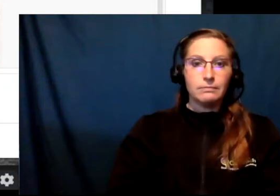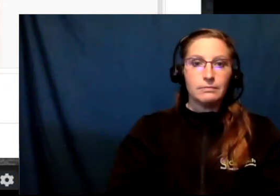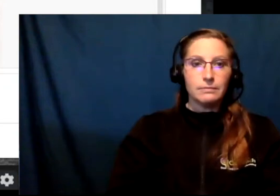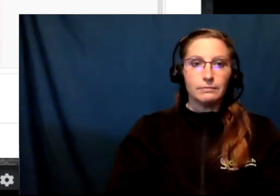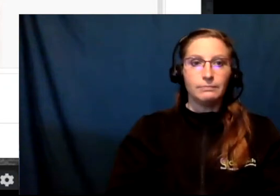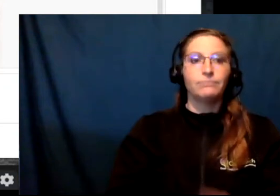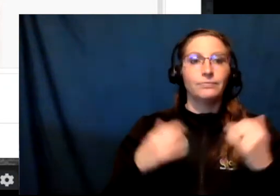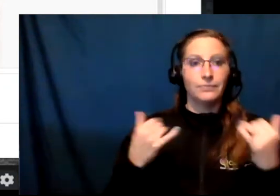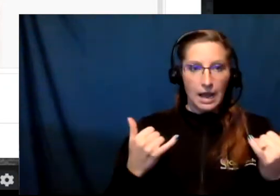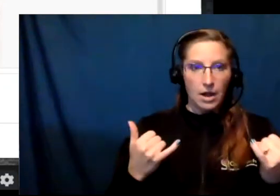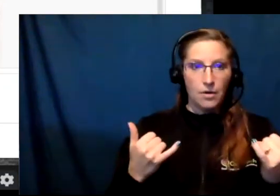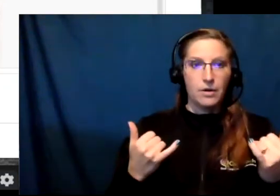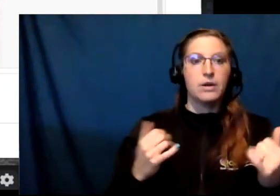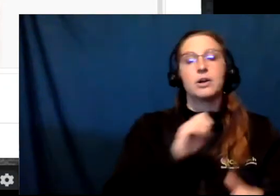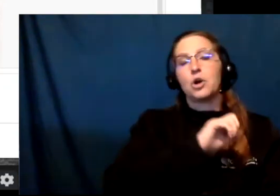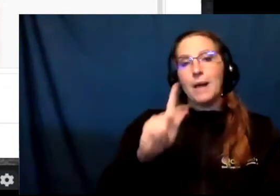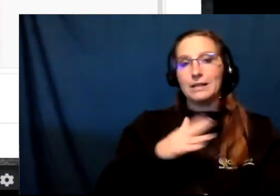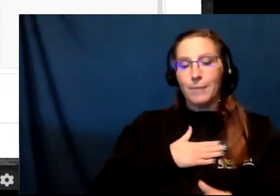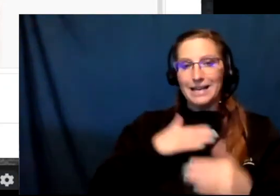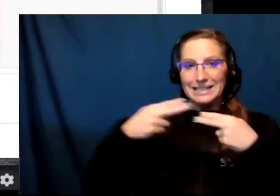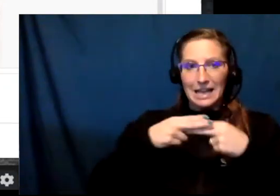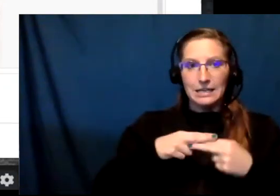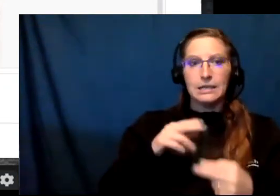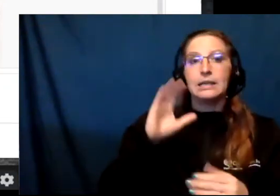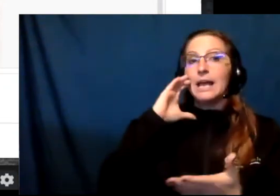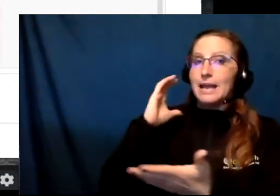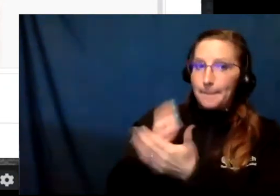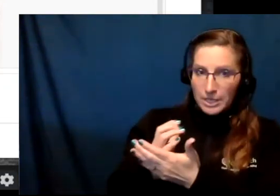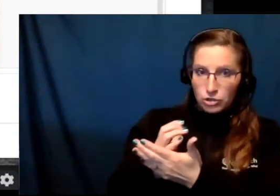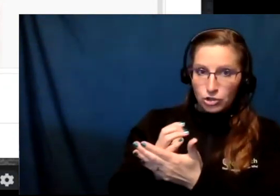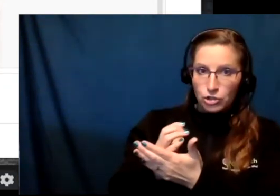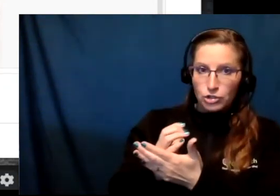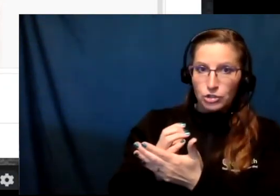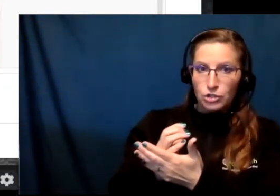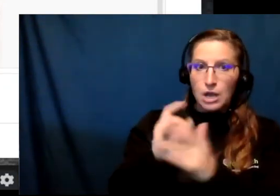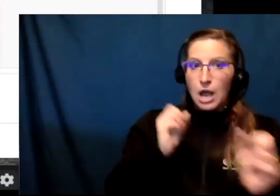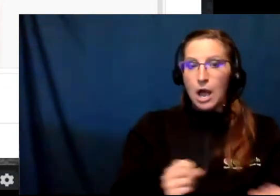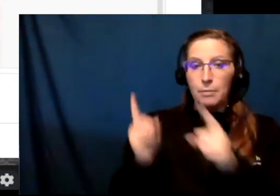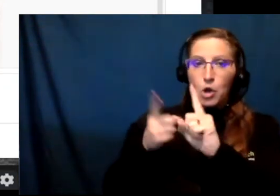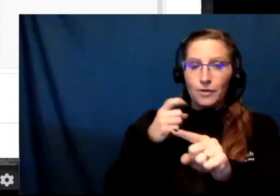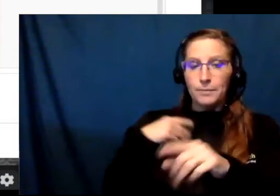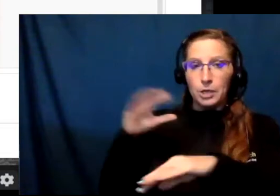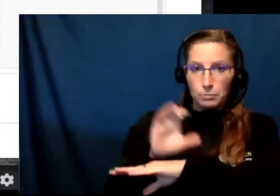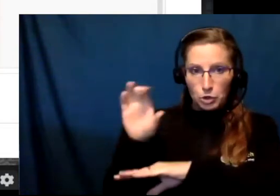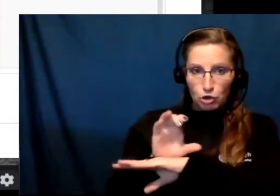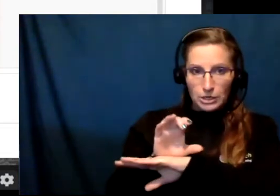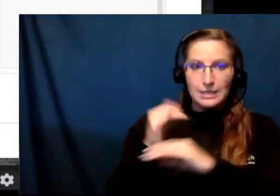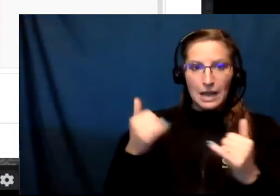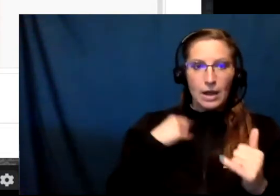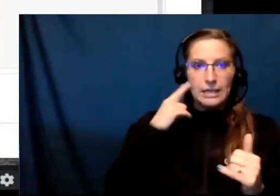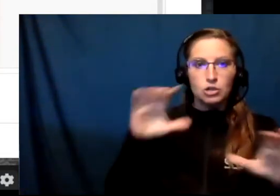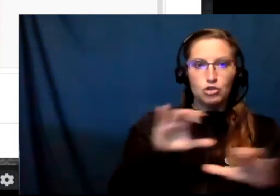So now I go back to my slide, I hit image, upload from computer, and now I can